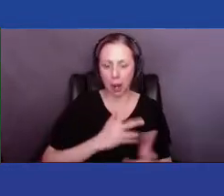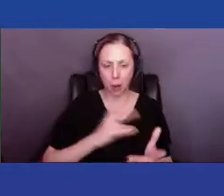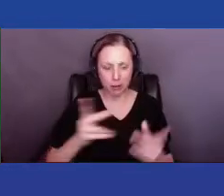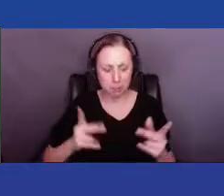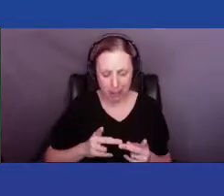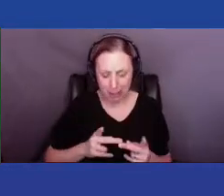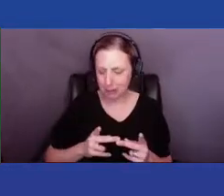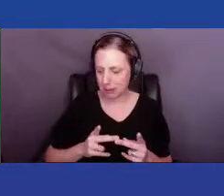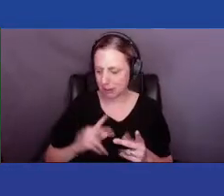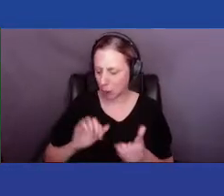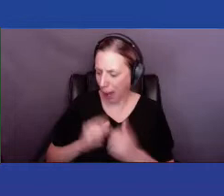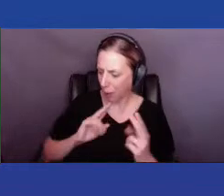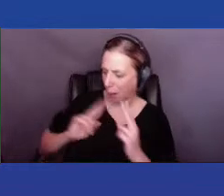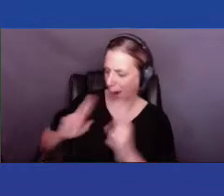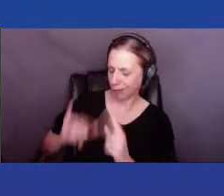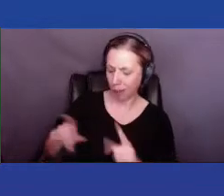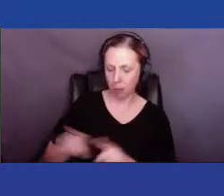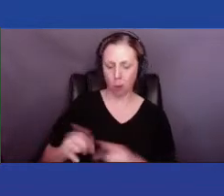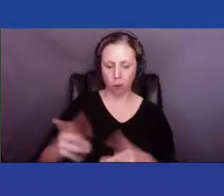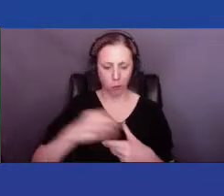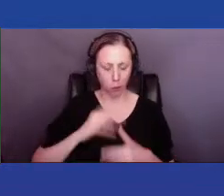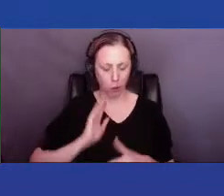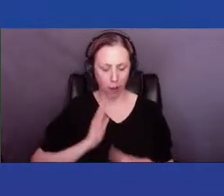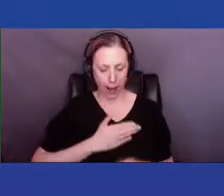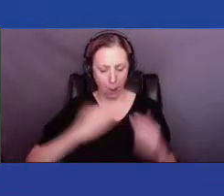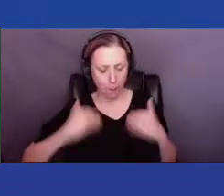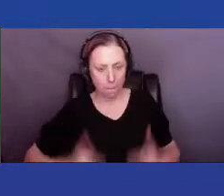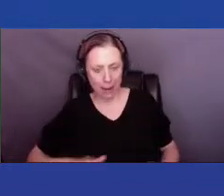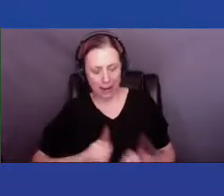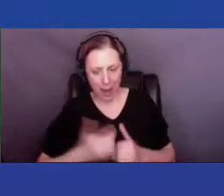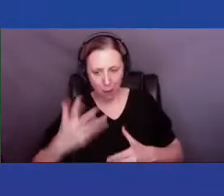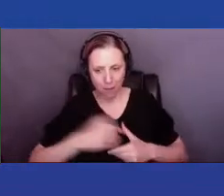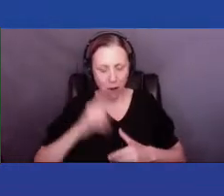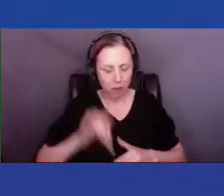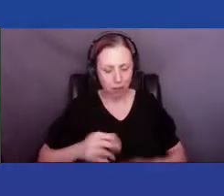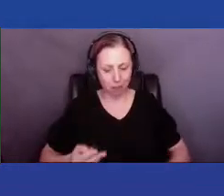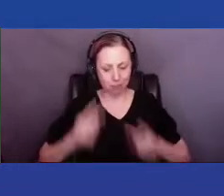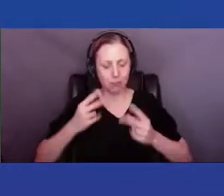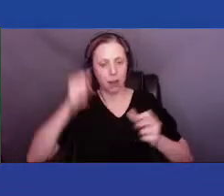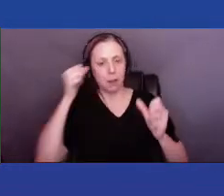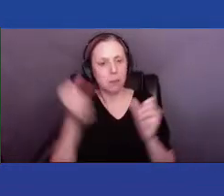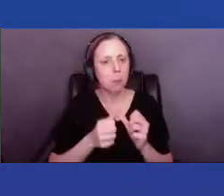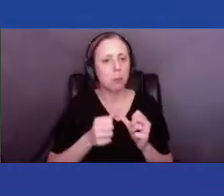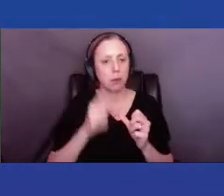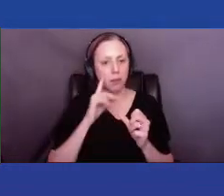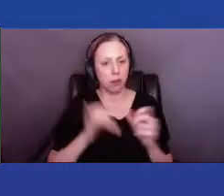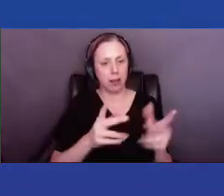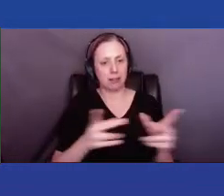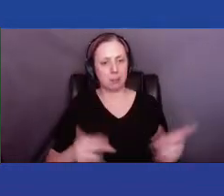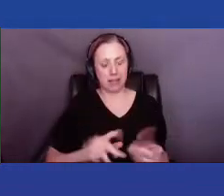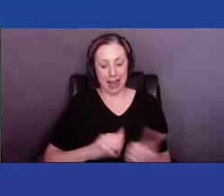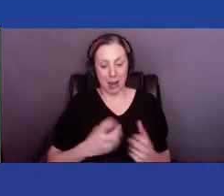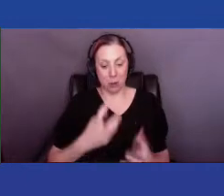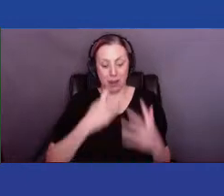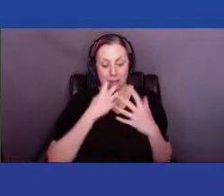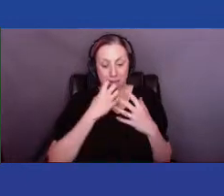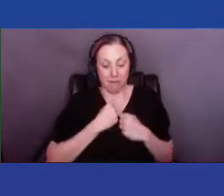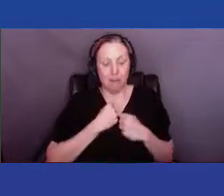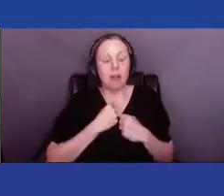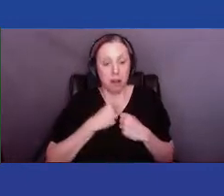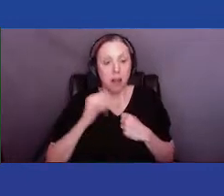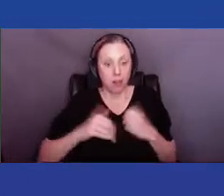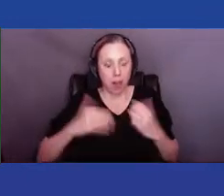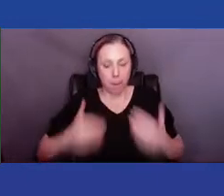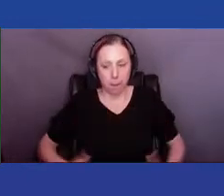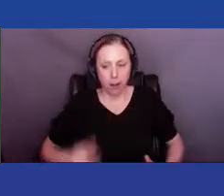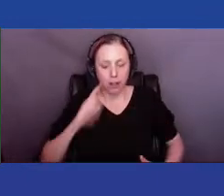bodies are a part of the memories of the spaces? How do we value the bodies as archive and